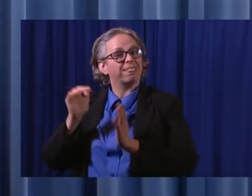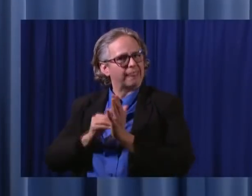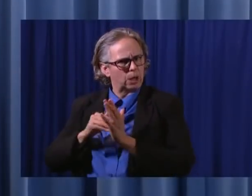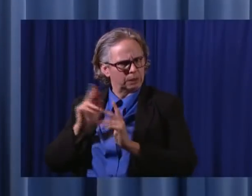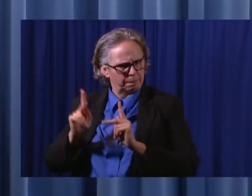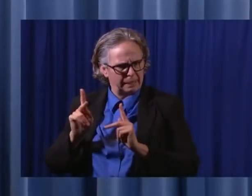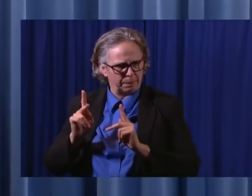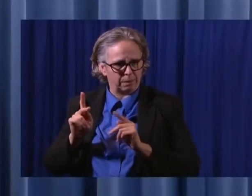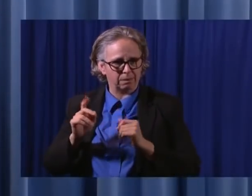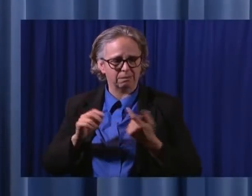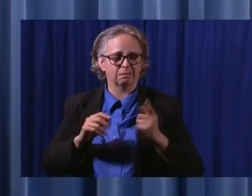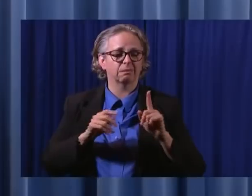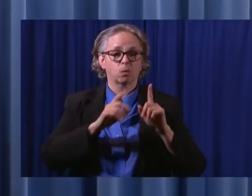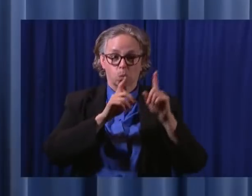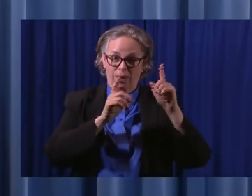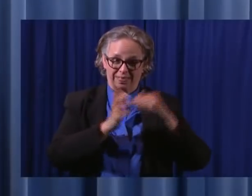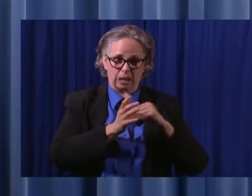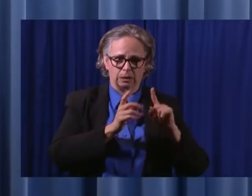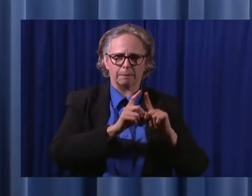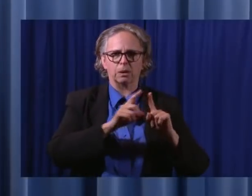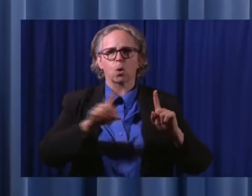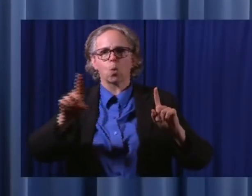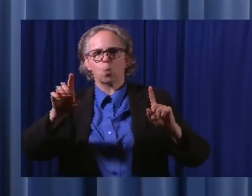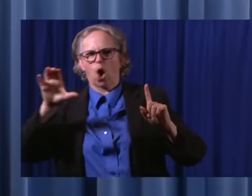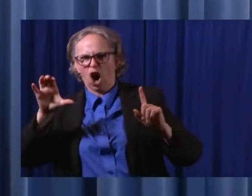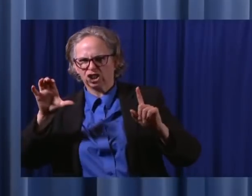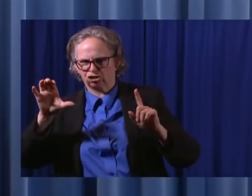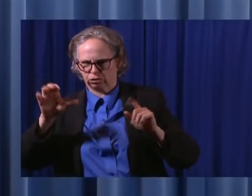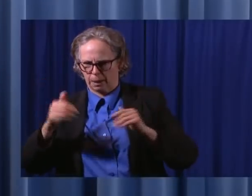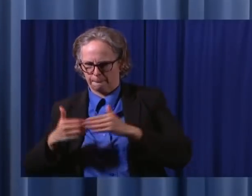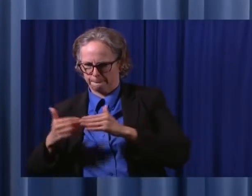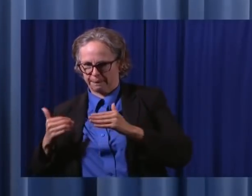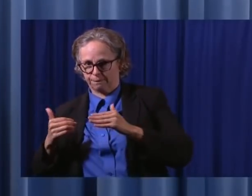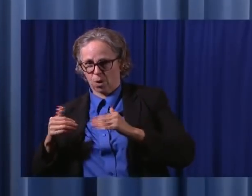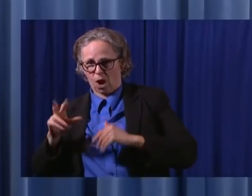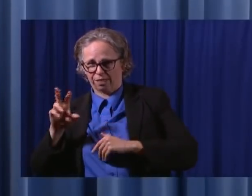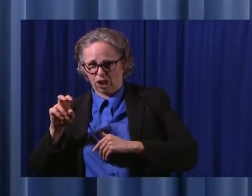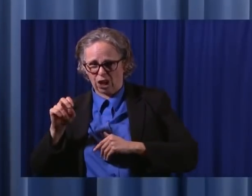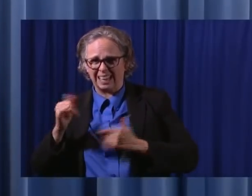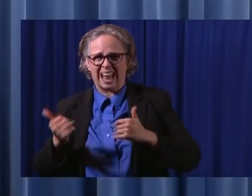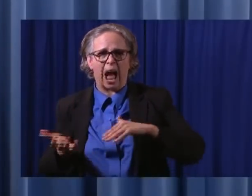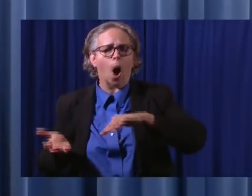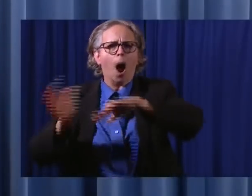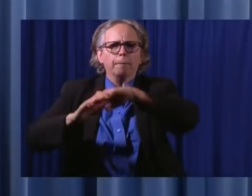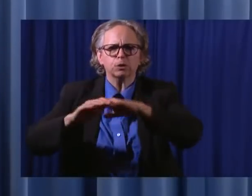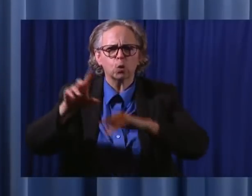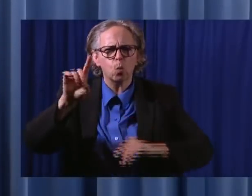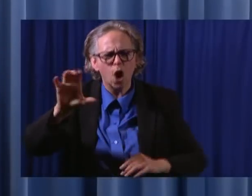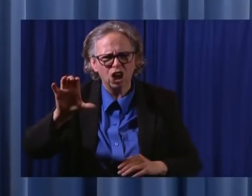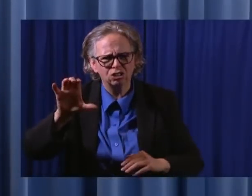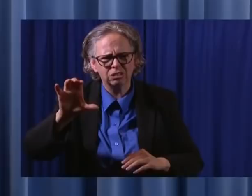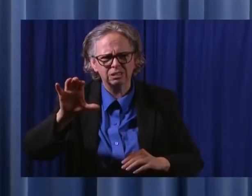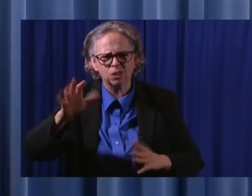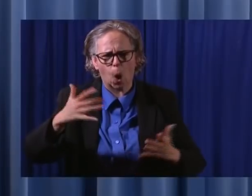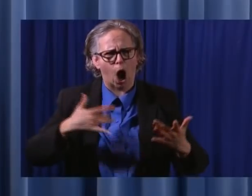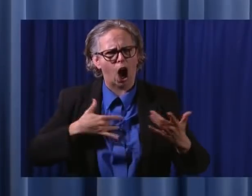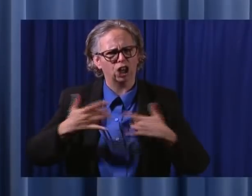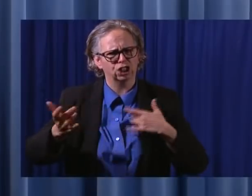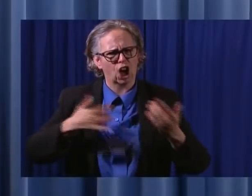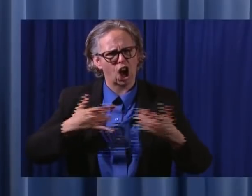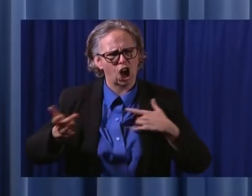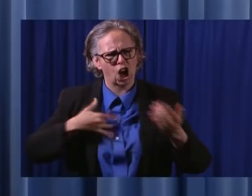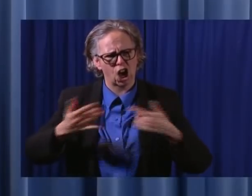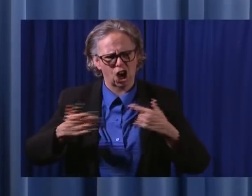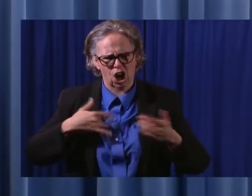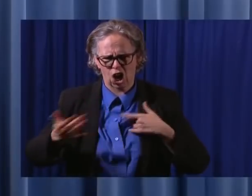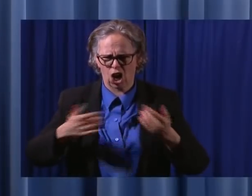from 30 to 100. Now, due to the delayed diagnosis, these numbers may continue to grow